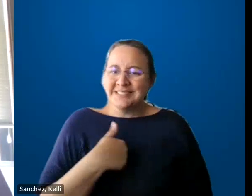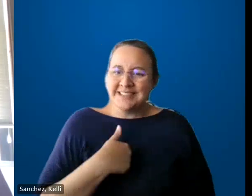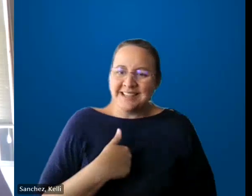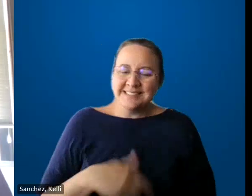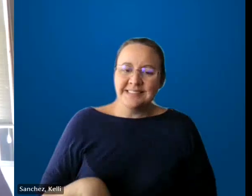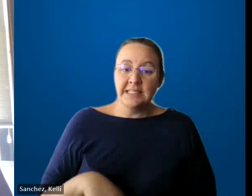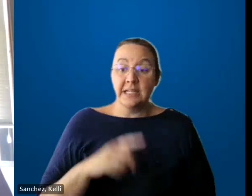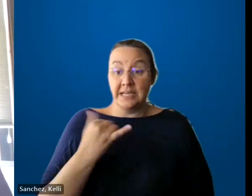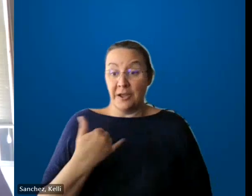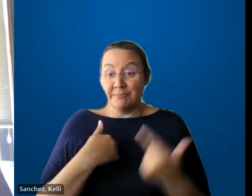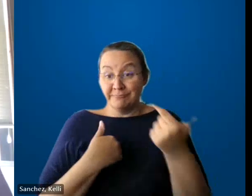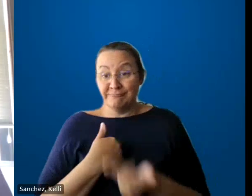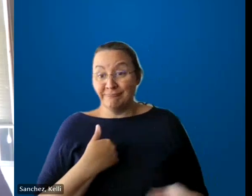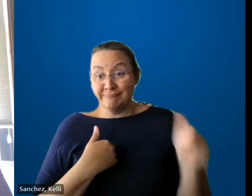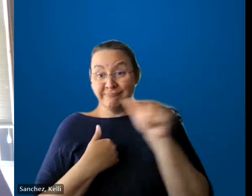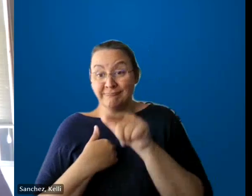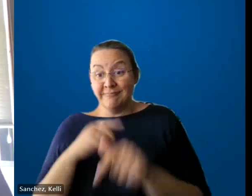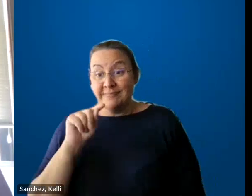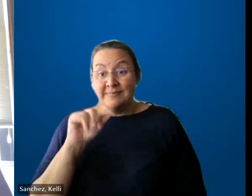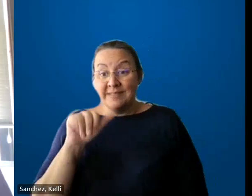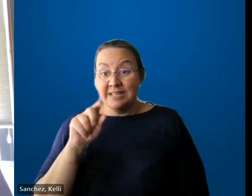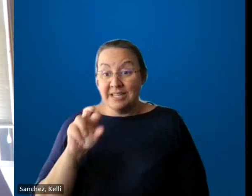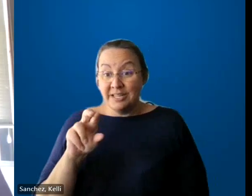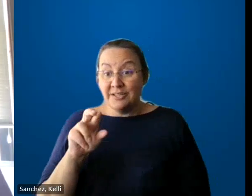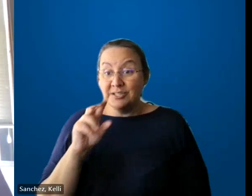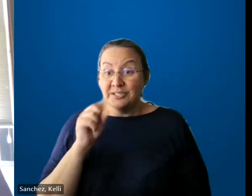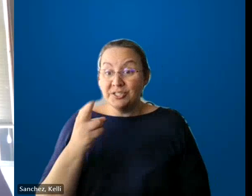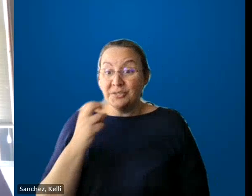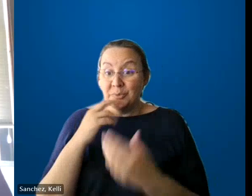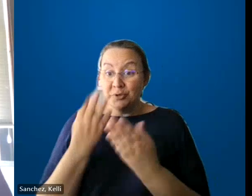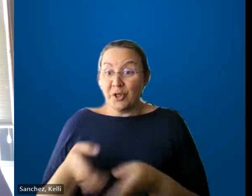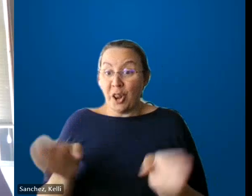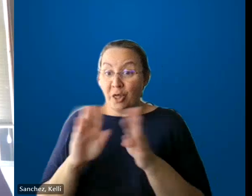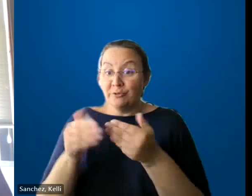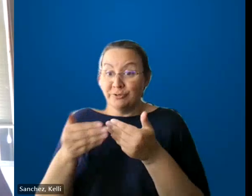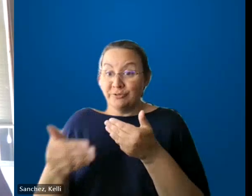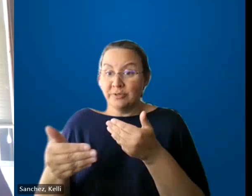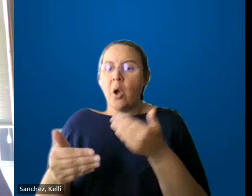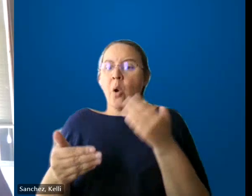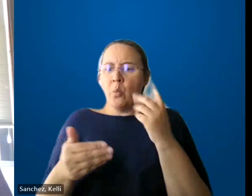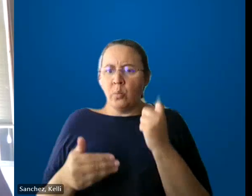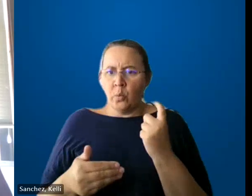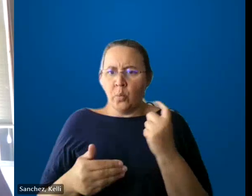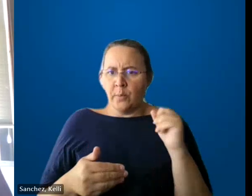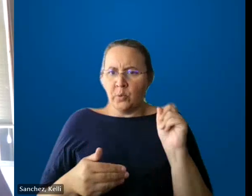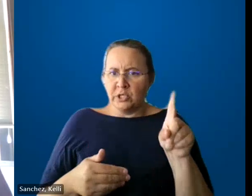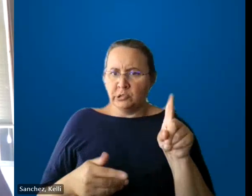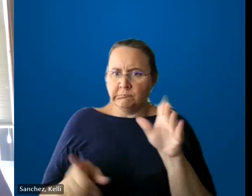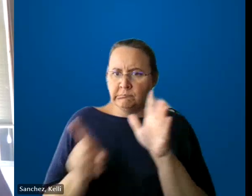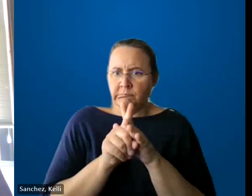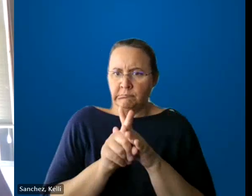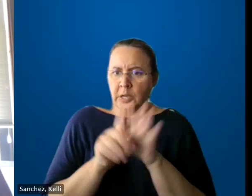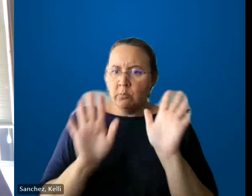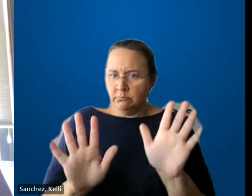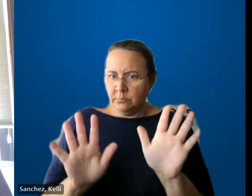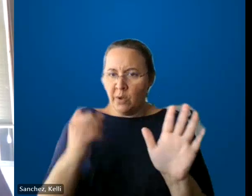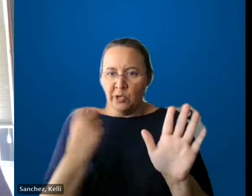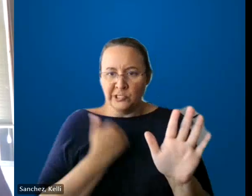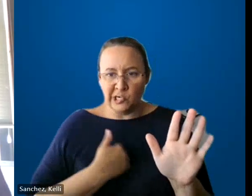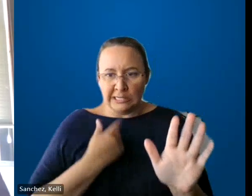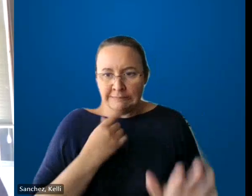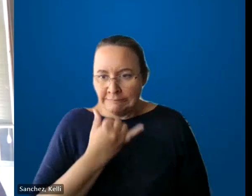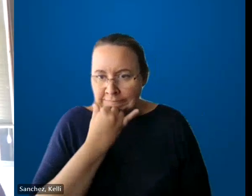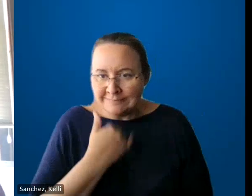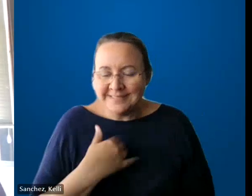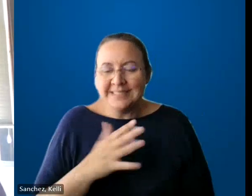and I'm going to pass it over to Taylor, and she is going to, oh, I think we have another question. Sorry. All right. One more. Sorry. So,